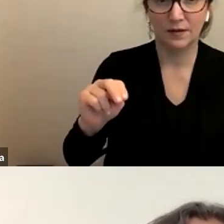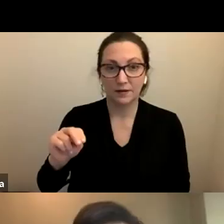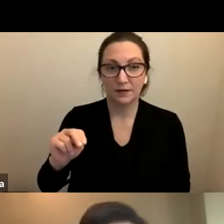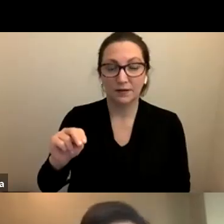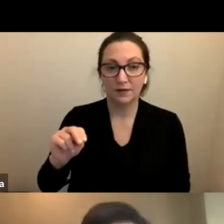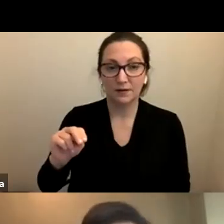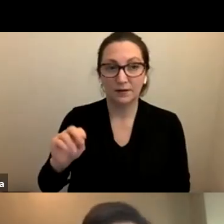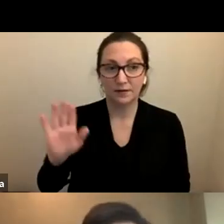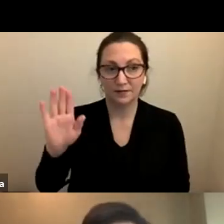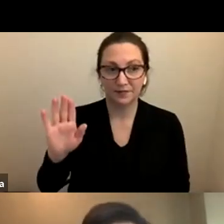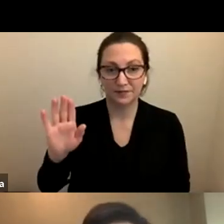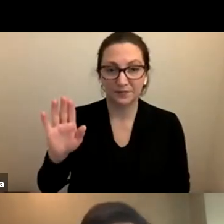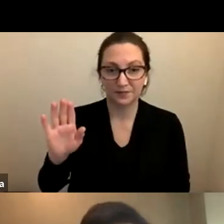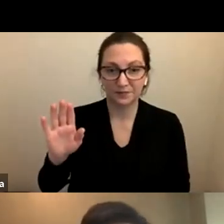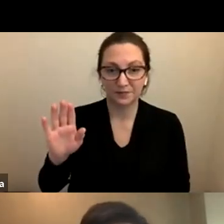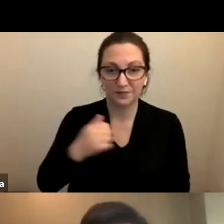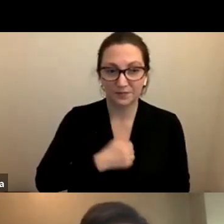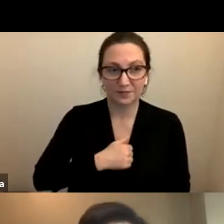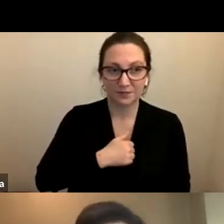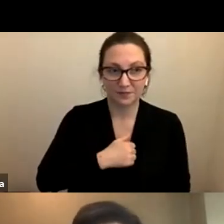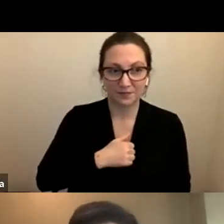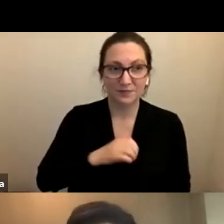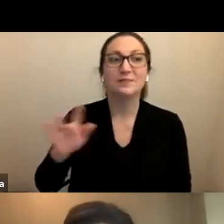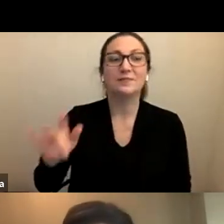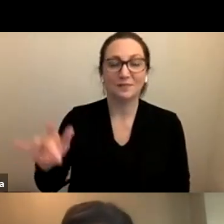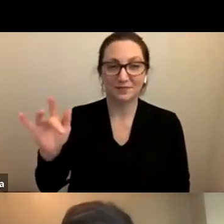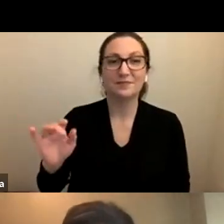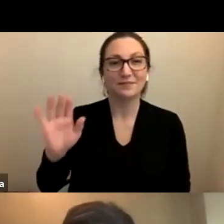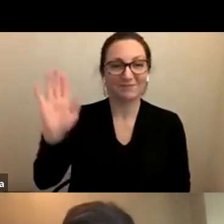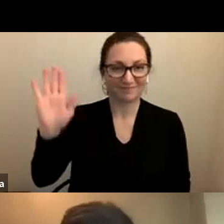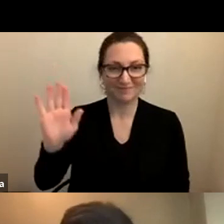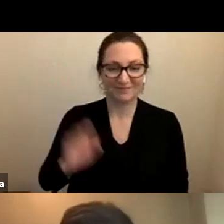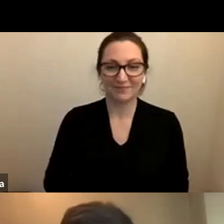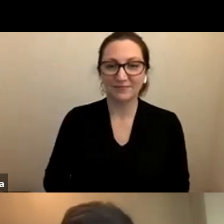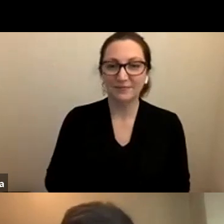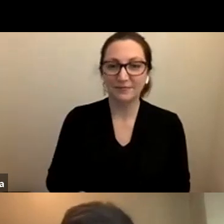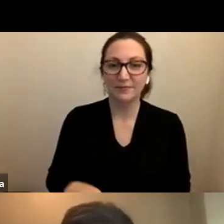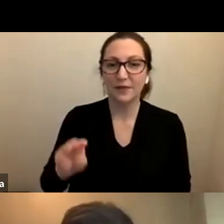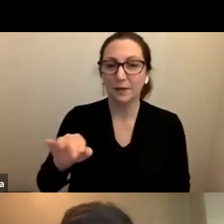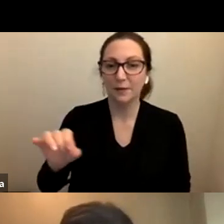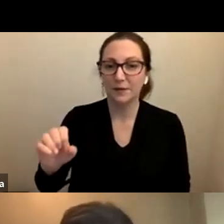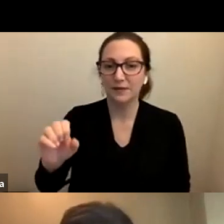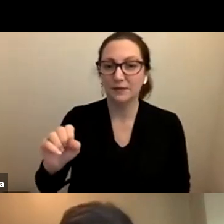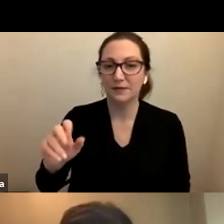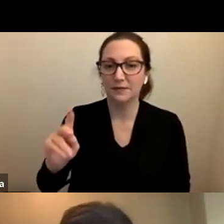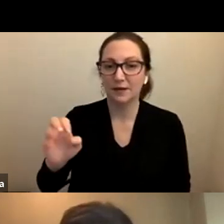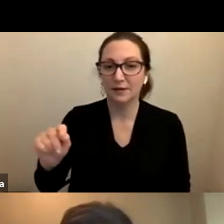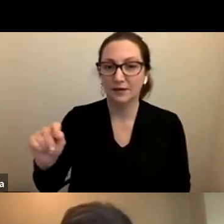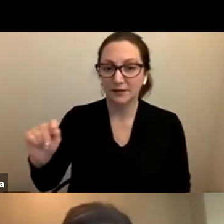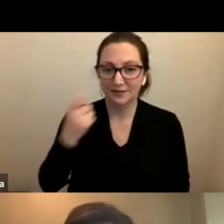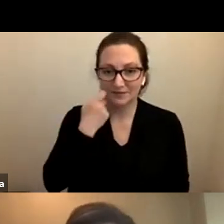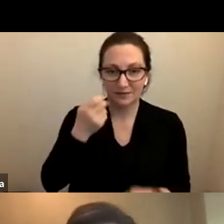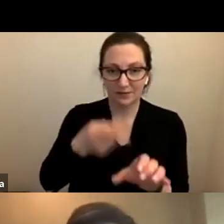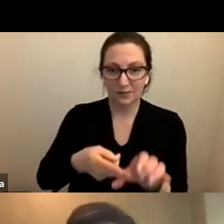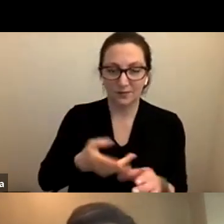Oops, sorry. Can't get to my present. thank you. And I see that Ms. Gerrit is here. Yes,